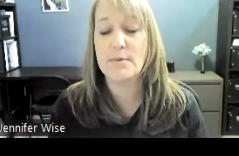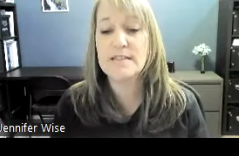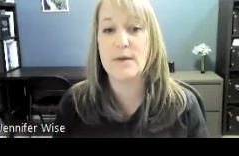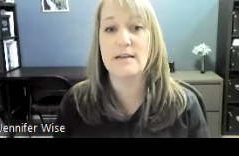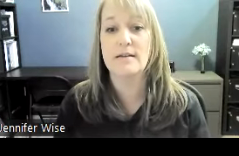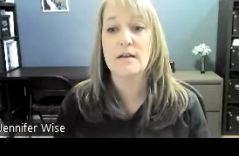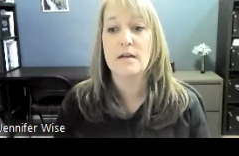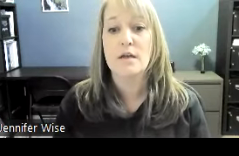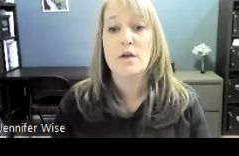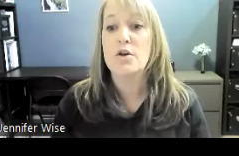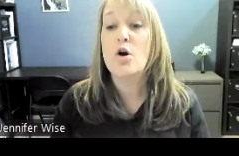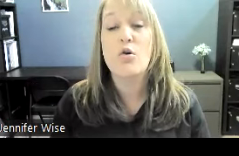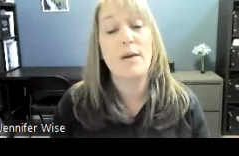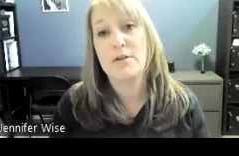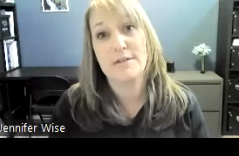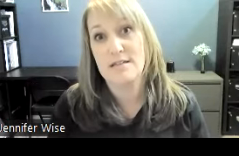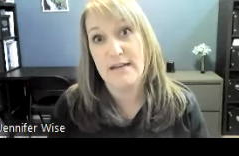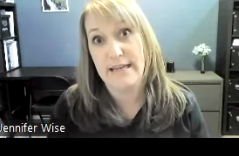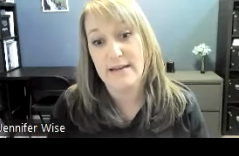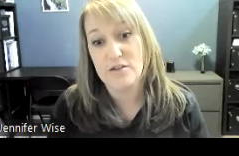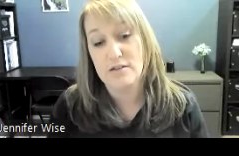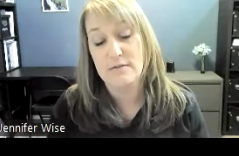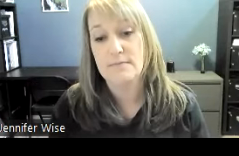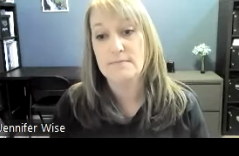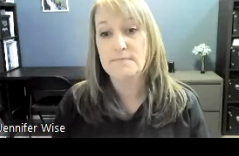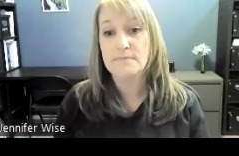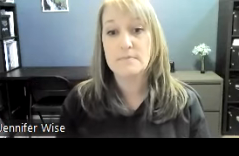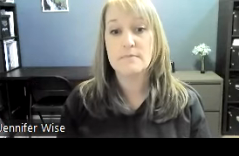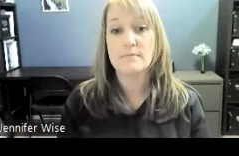All right. How about this one? No, my brother is not engaged.